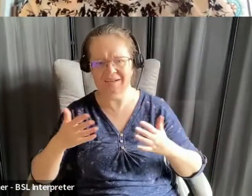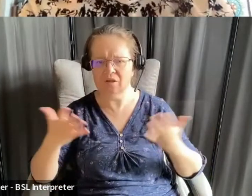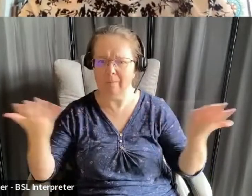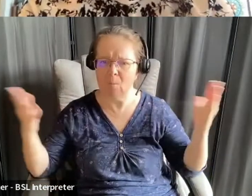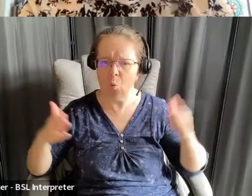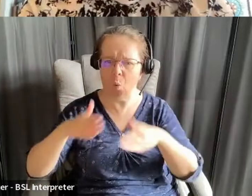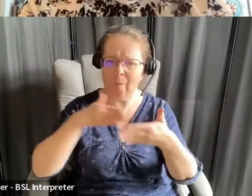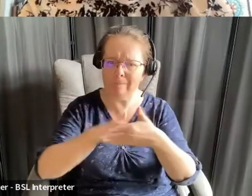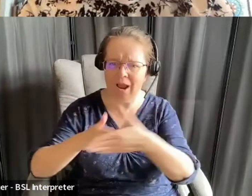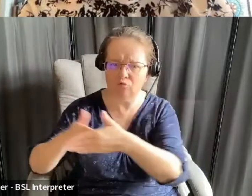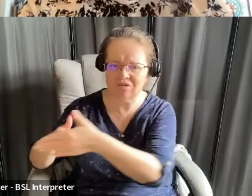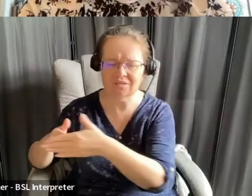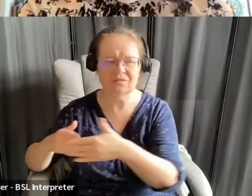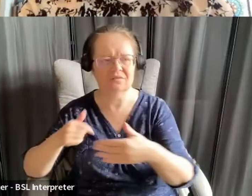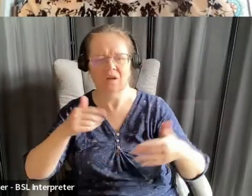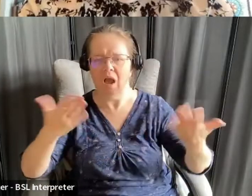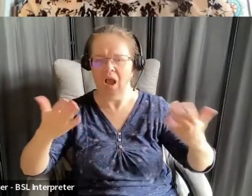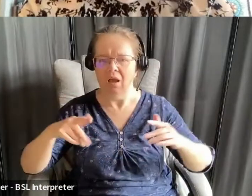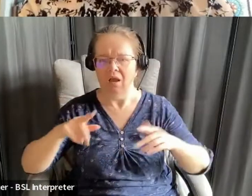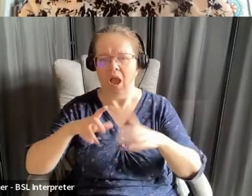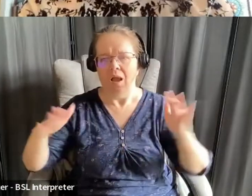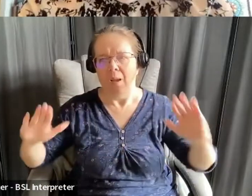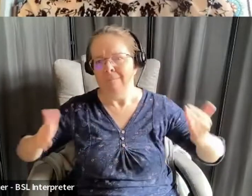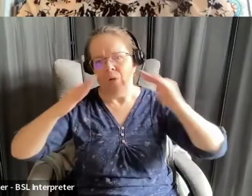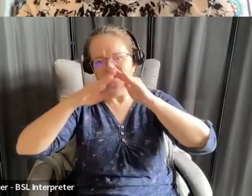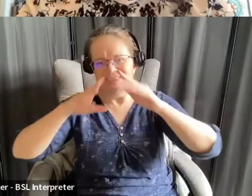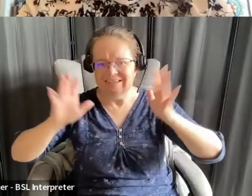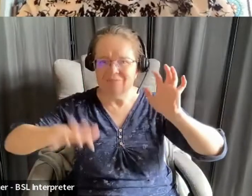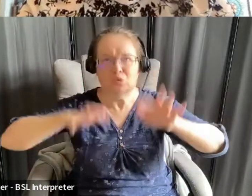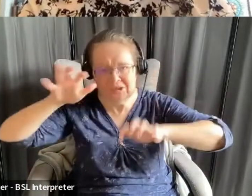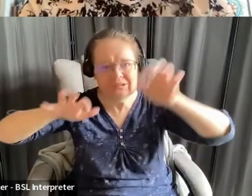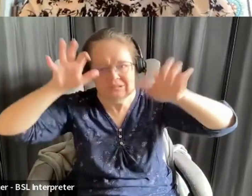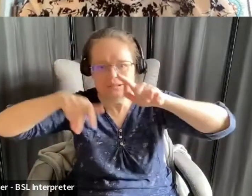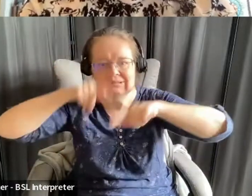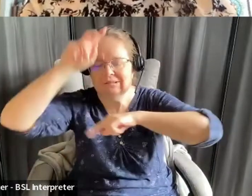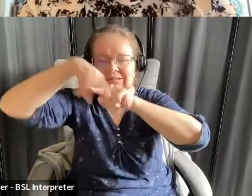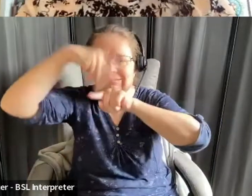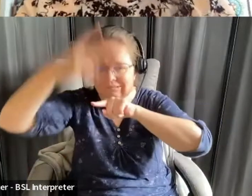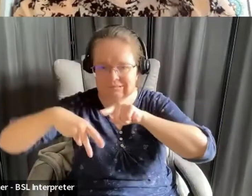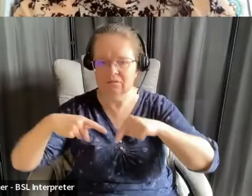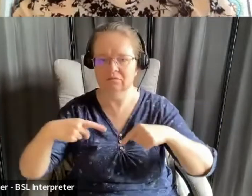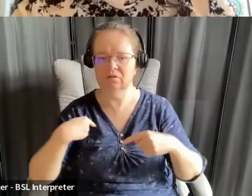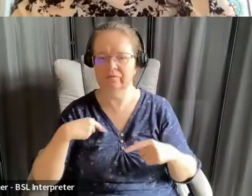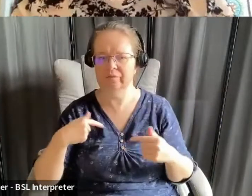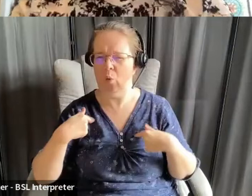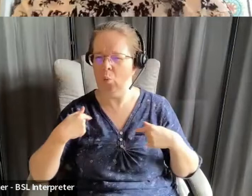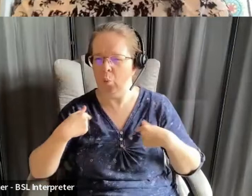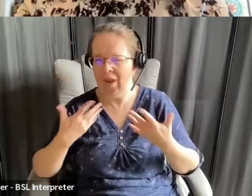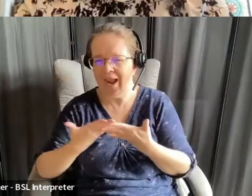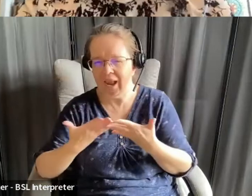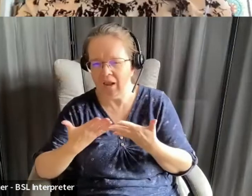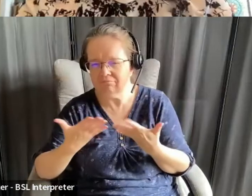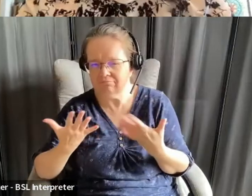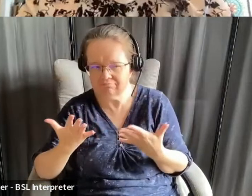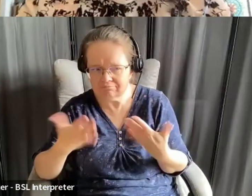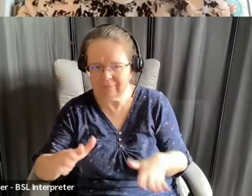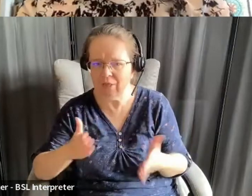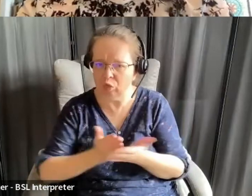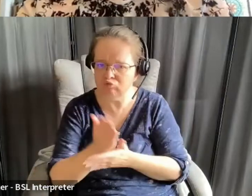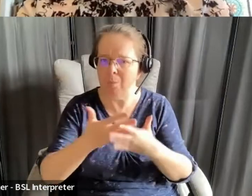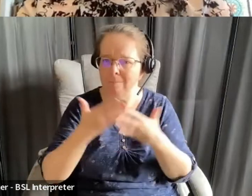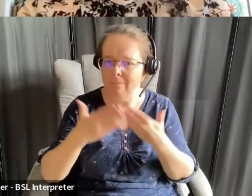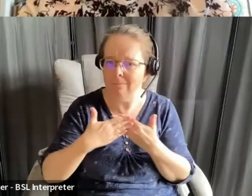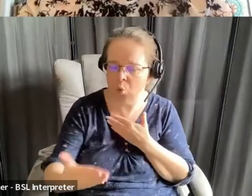sure that you're using that strength in a way that's relevant to the position description, right? Especially